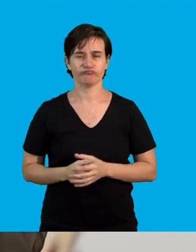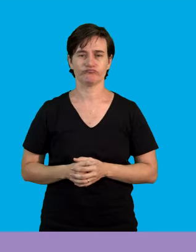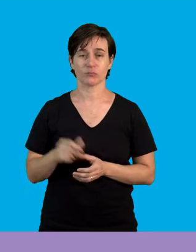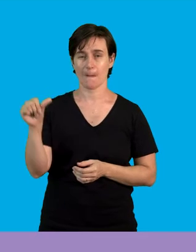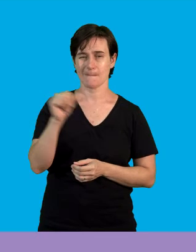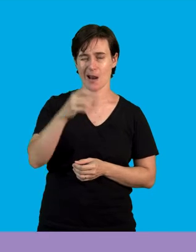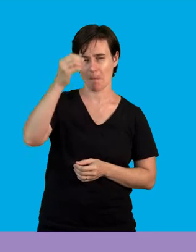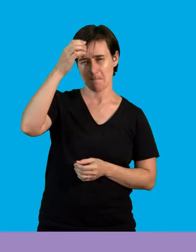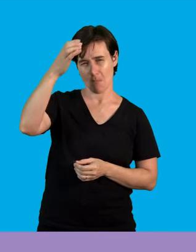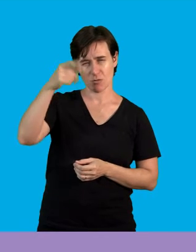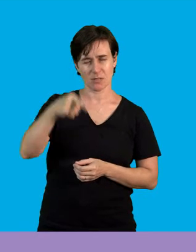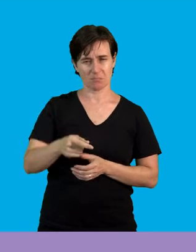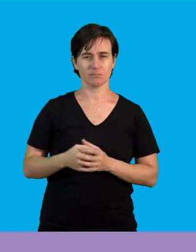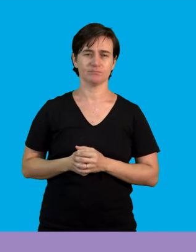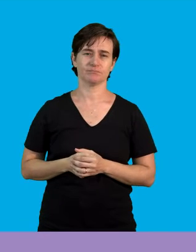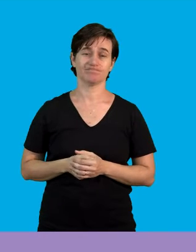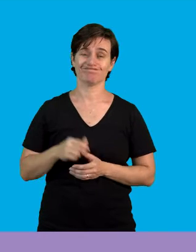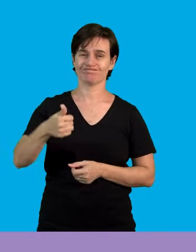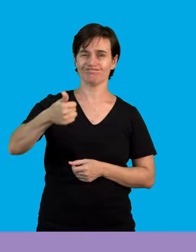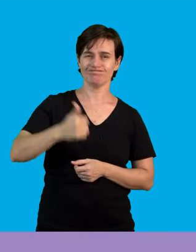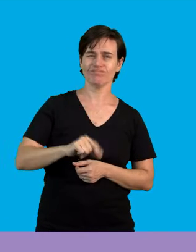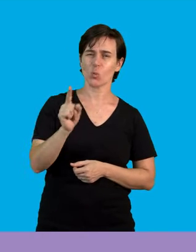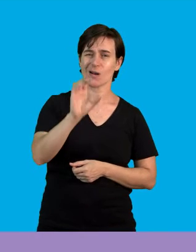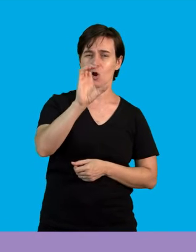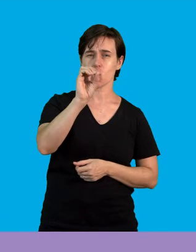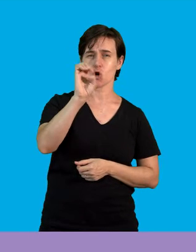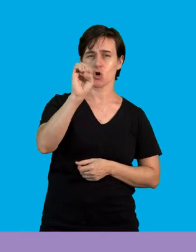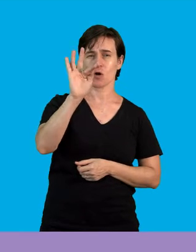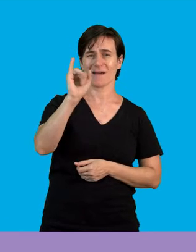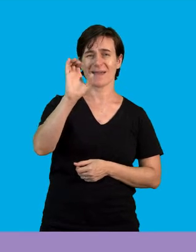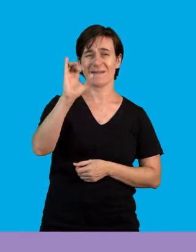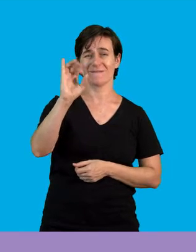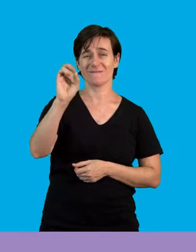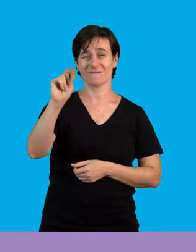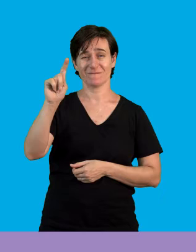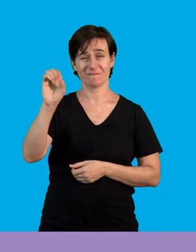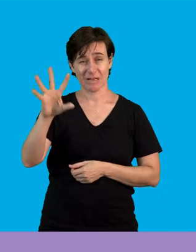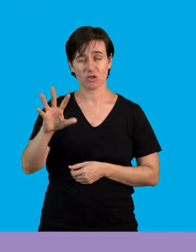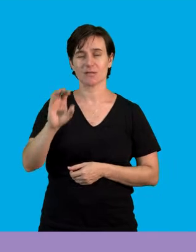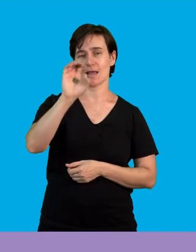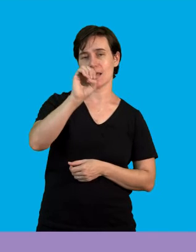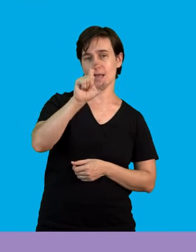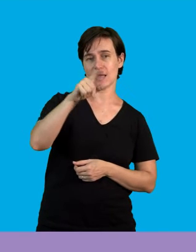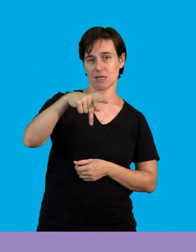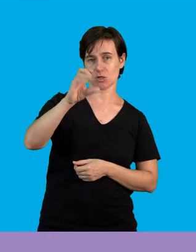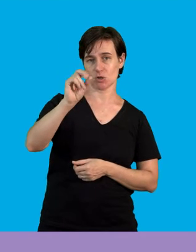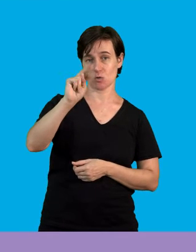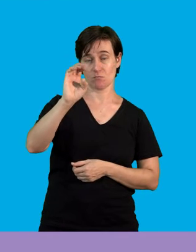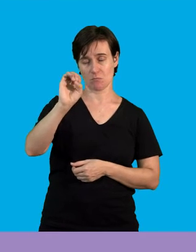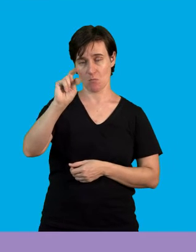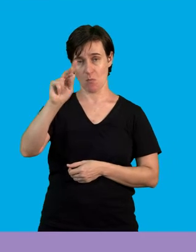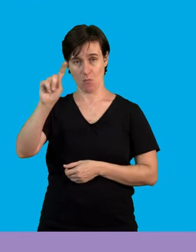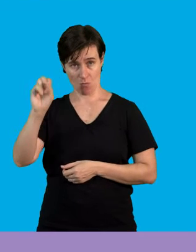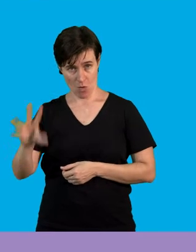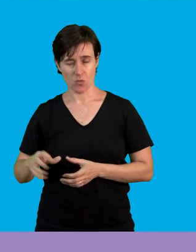map and look at the next part, which is now coefficients and exponents. Let's continue with